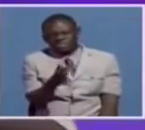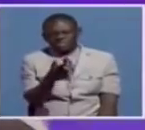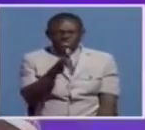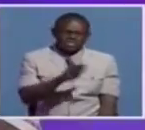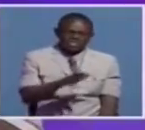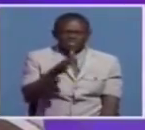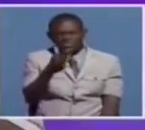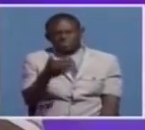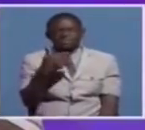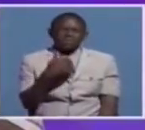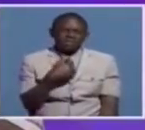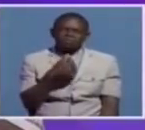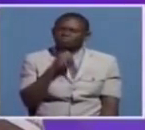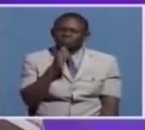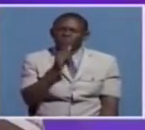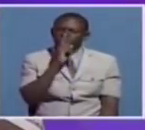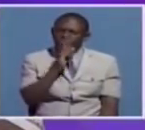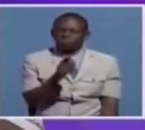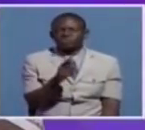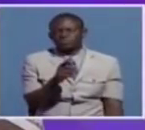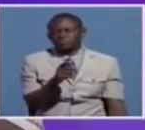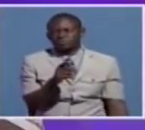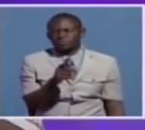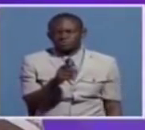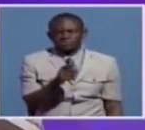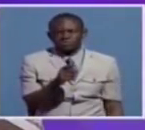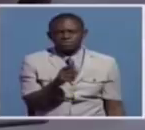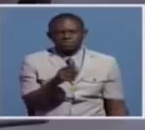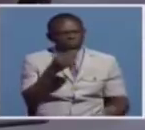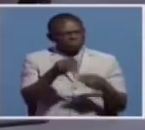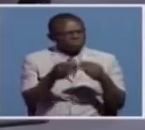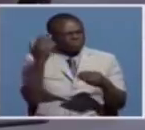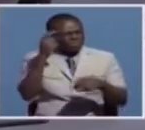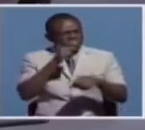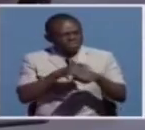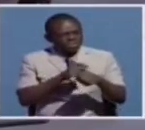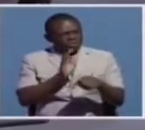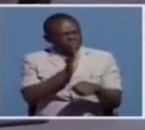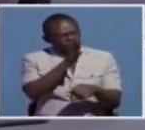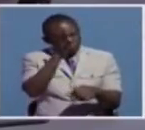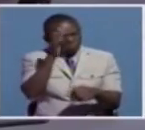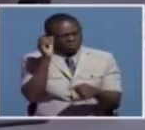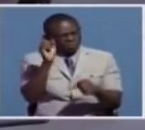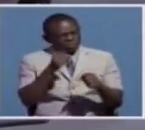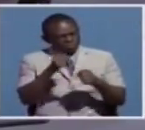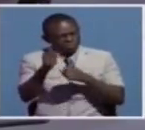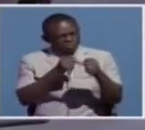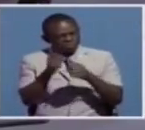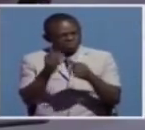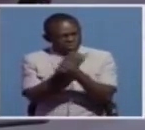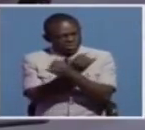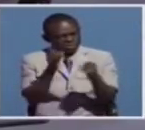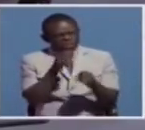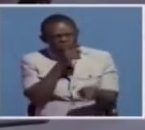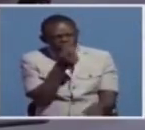in the communities. Did you even understand the importance at that time? I believe so. I believe so, because